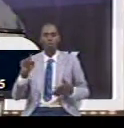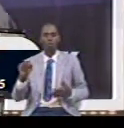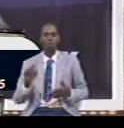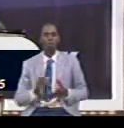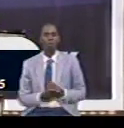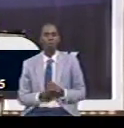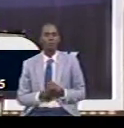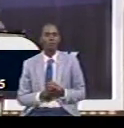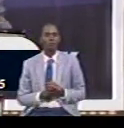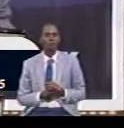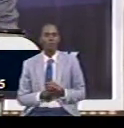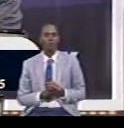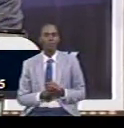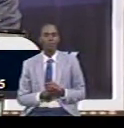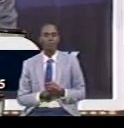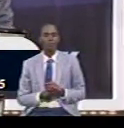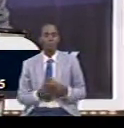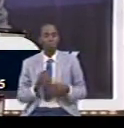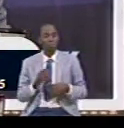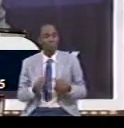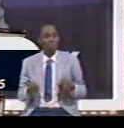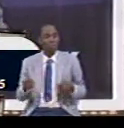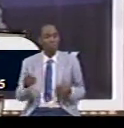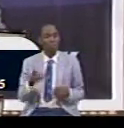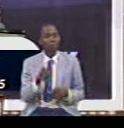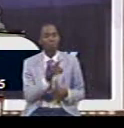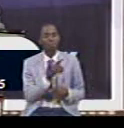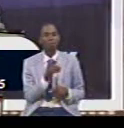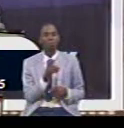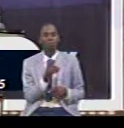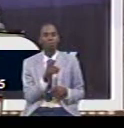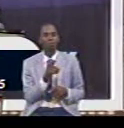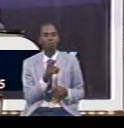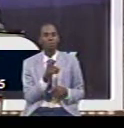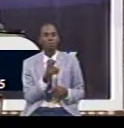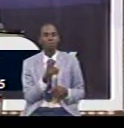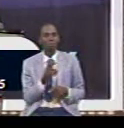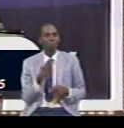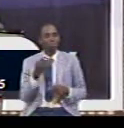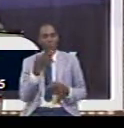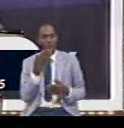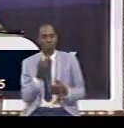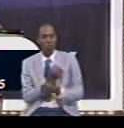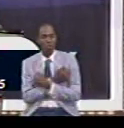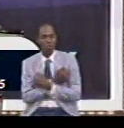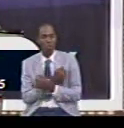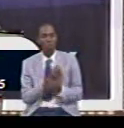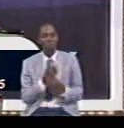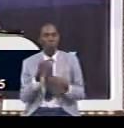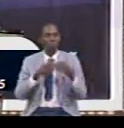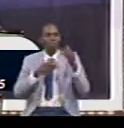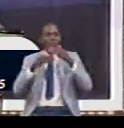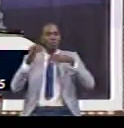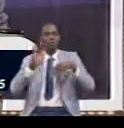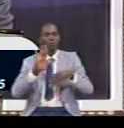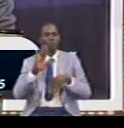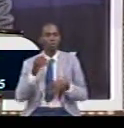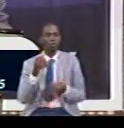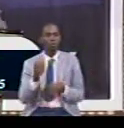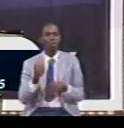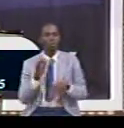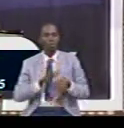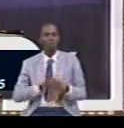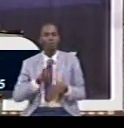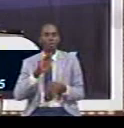20. But ye beloved, building up yourselves on your most holy faith,